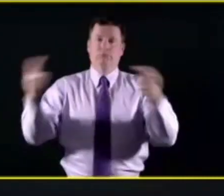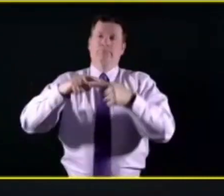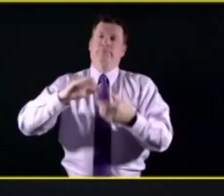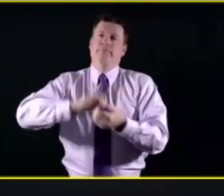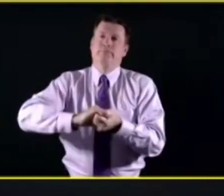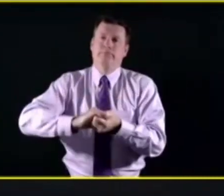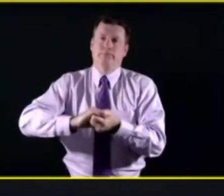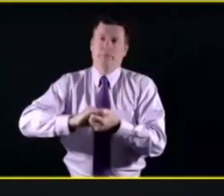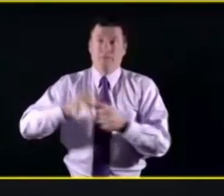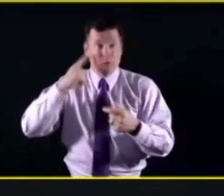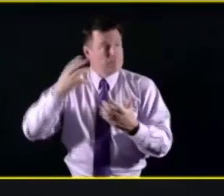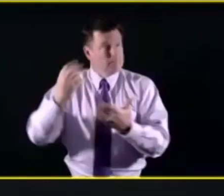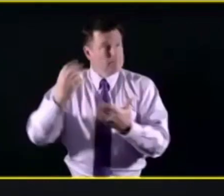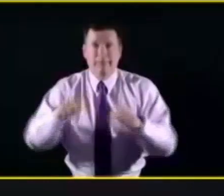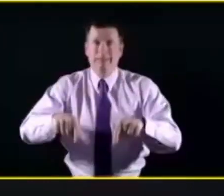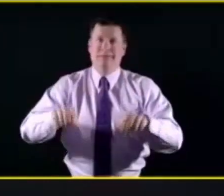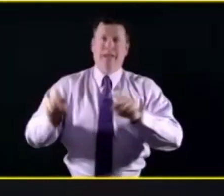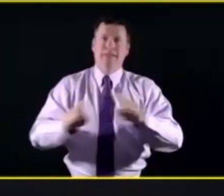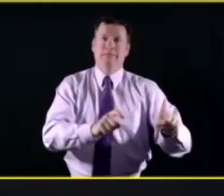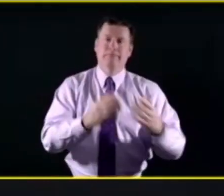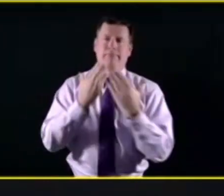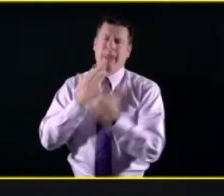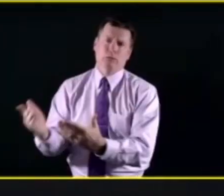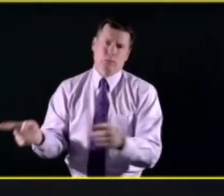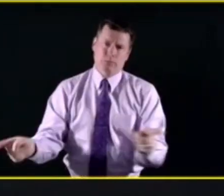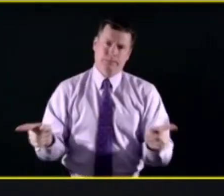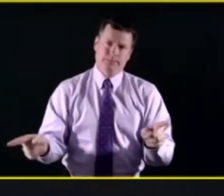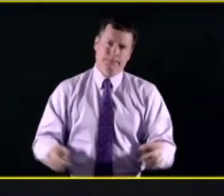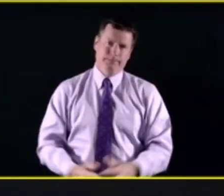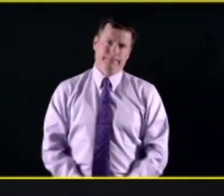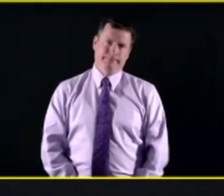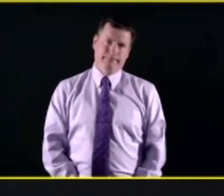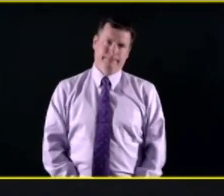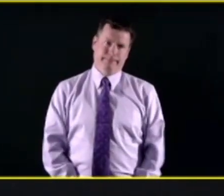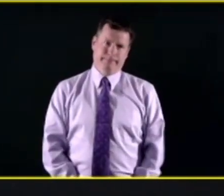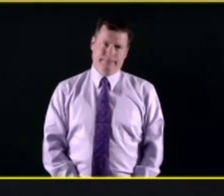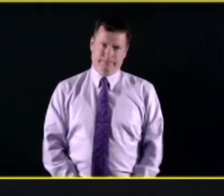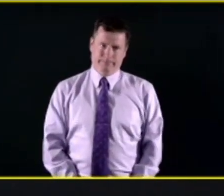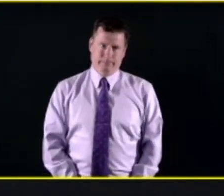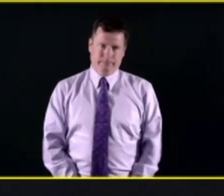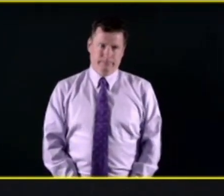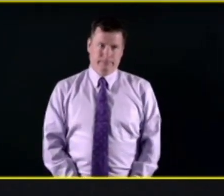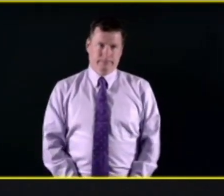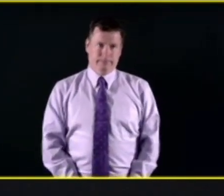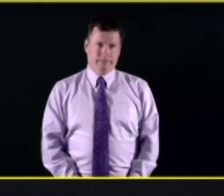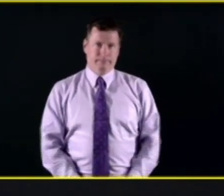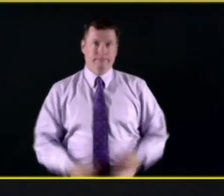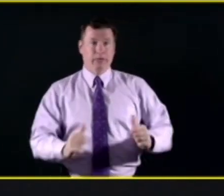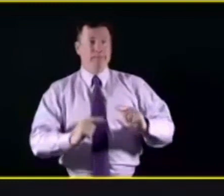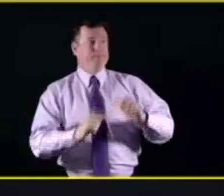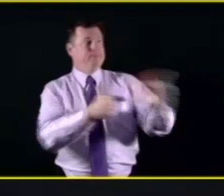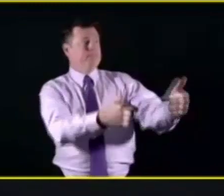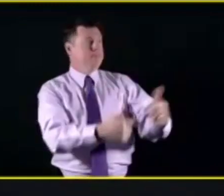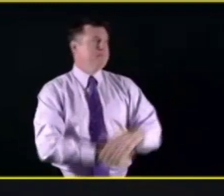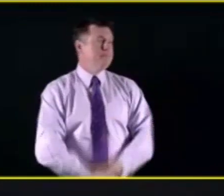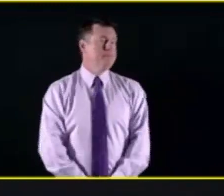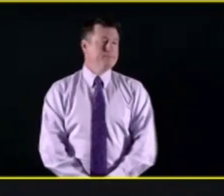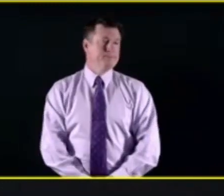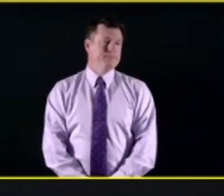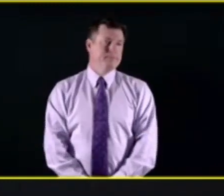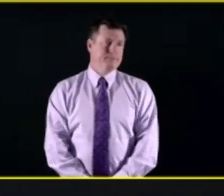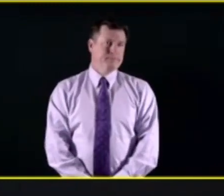our way through this pandemic in general. And with that, I'll turn it back over to the studio. Thank you, Dr. Mendoza. James Brown